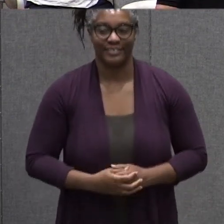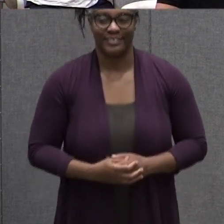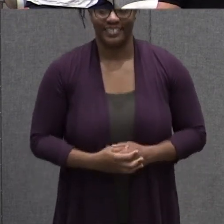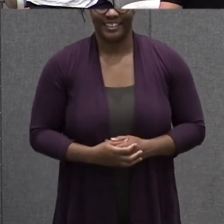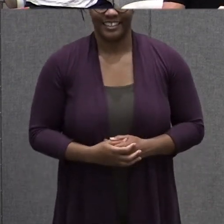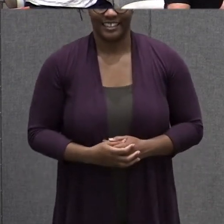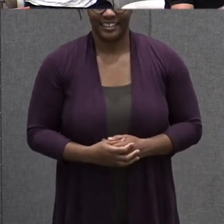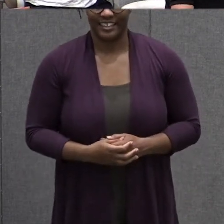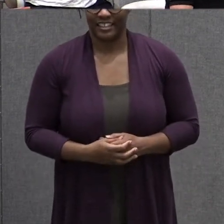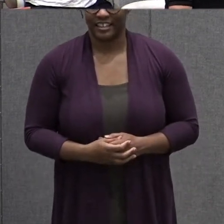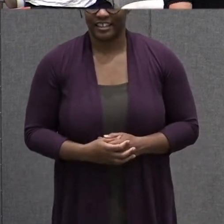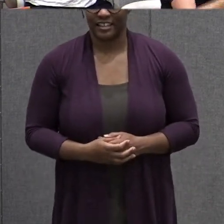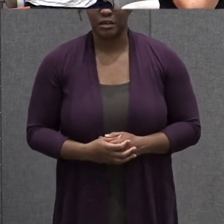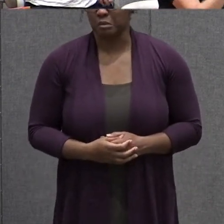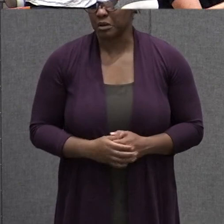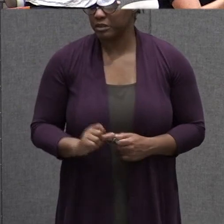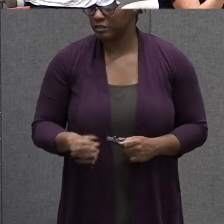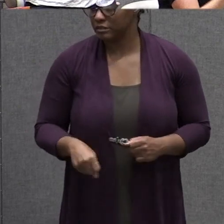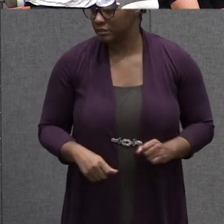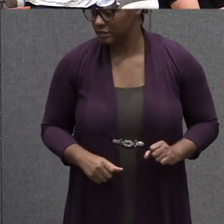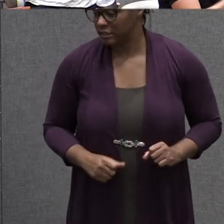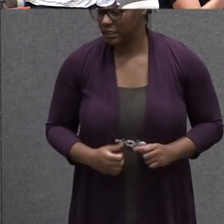Solo. Ready, go.